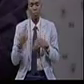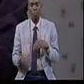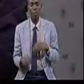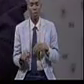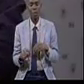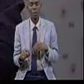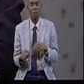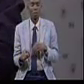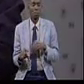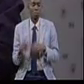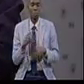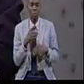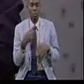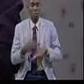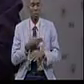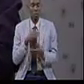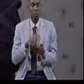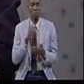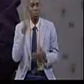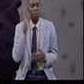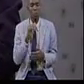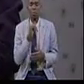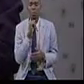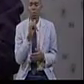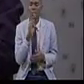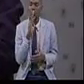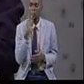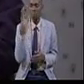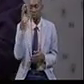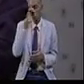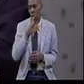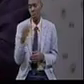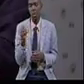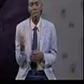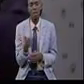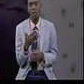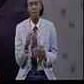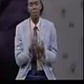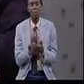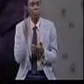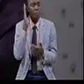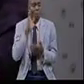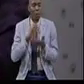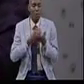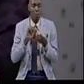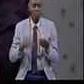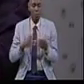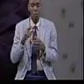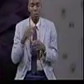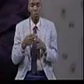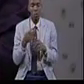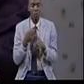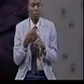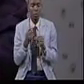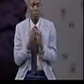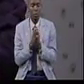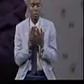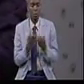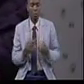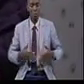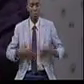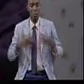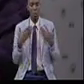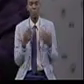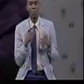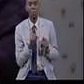there. Anything that will remove your name from the book of life, like this one, their names were not found.